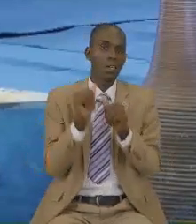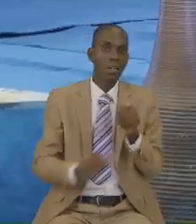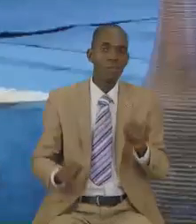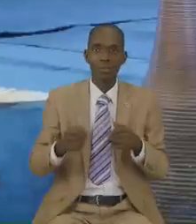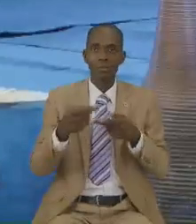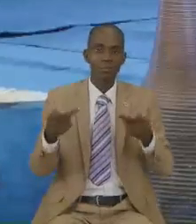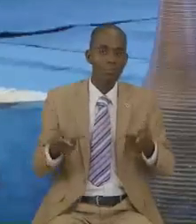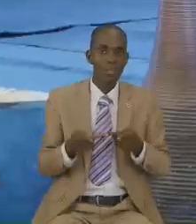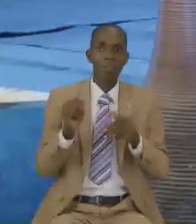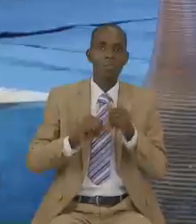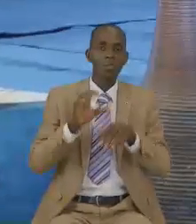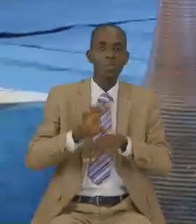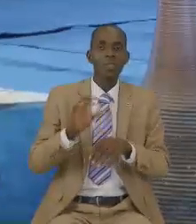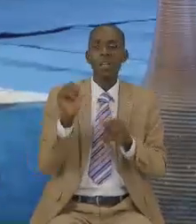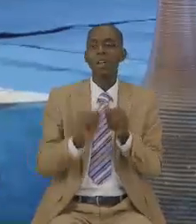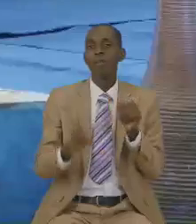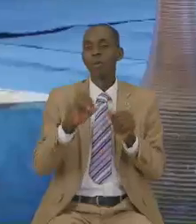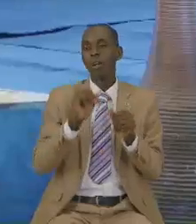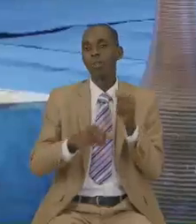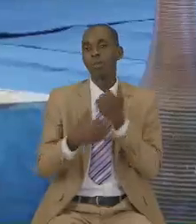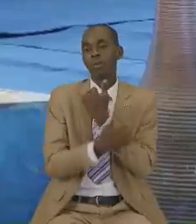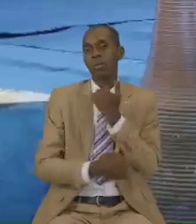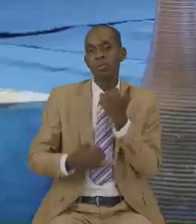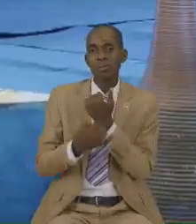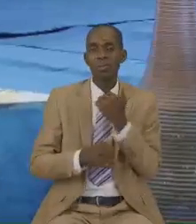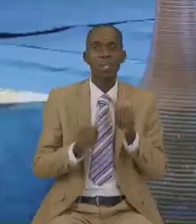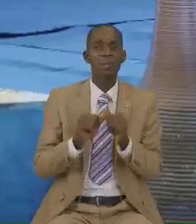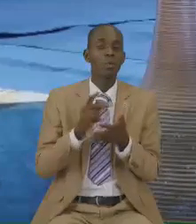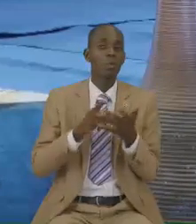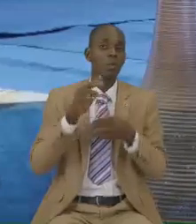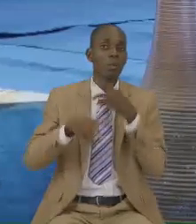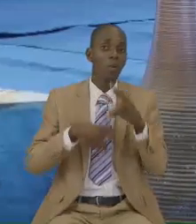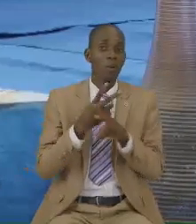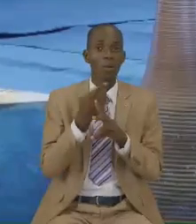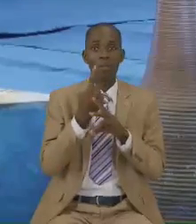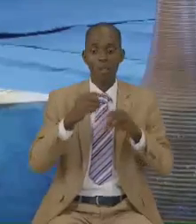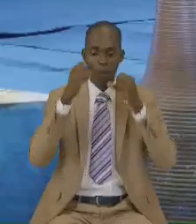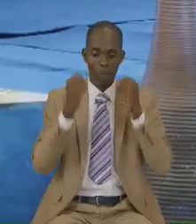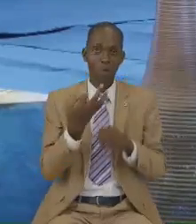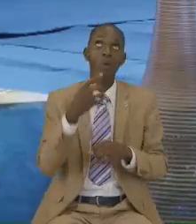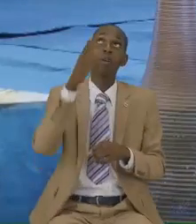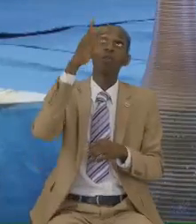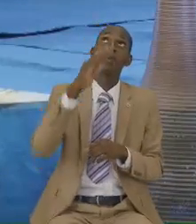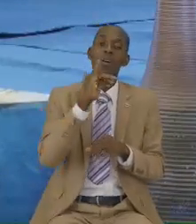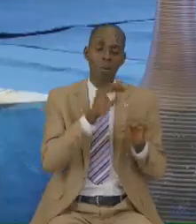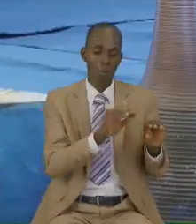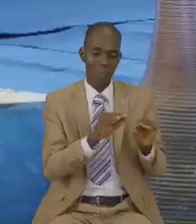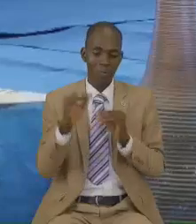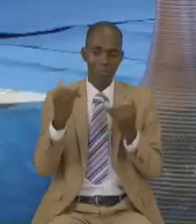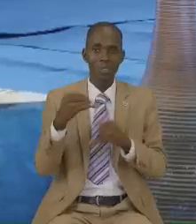every country, all over, every continent, the power of God is moving tonight in